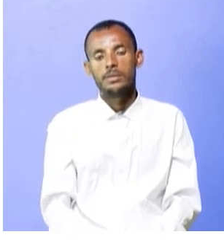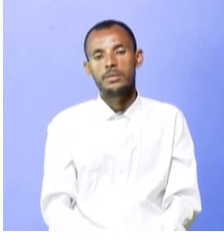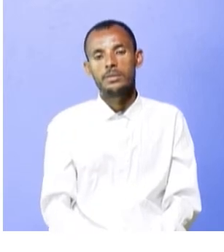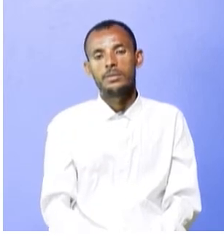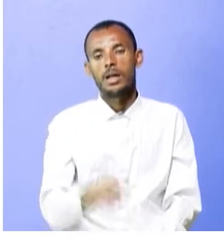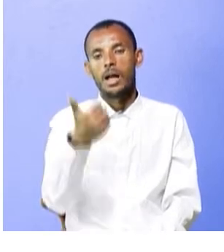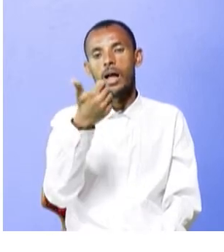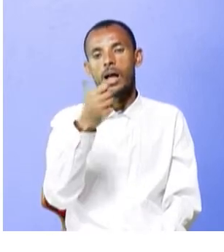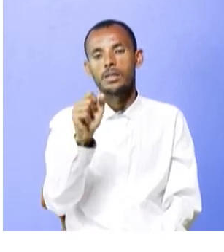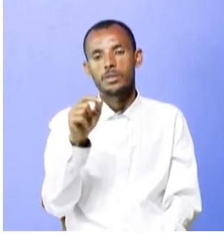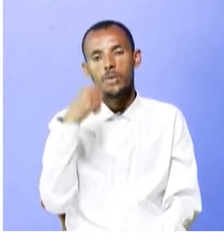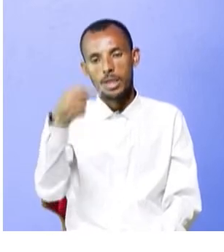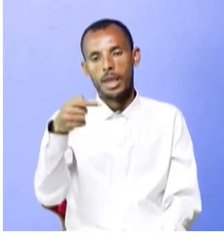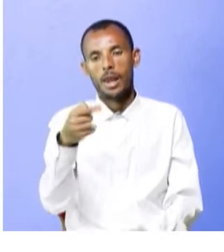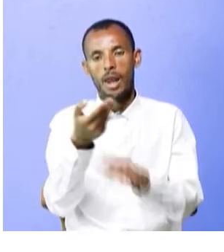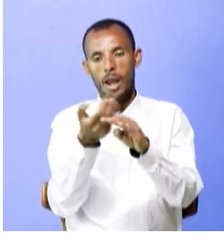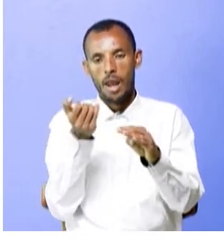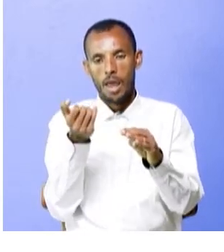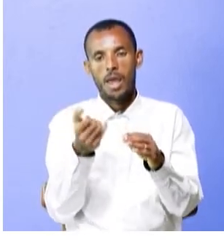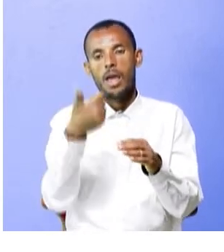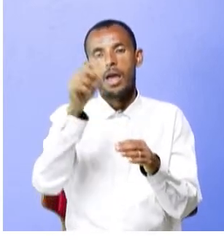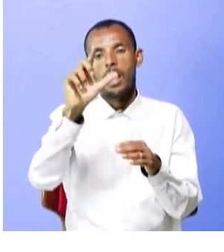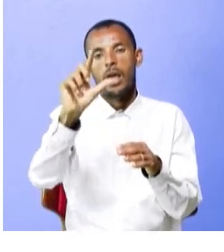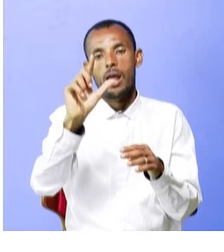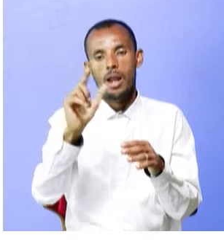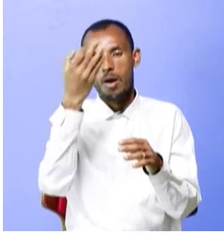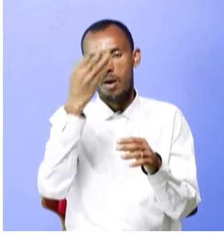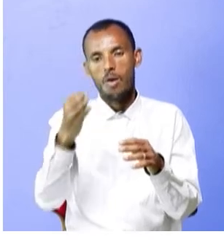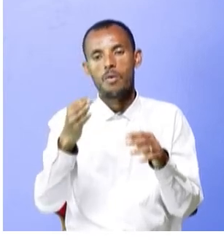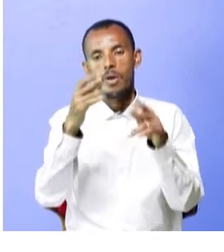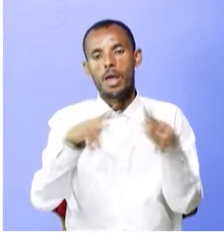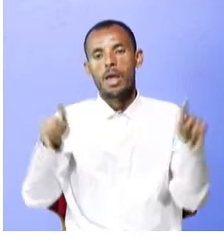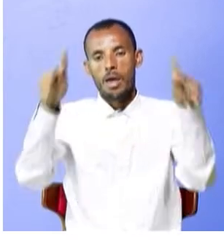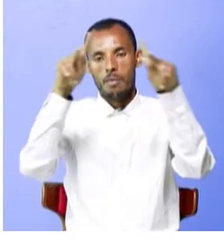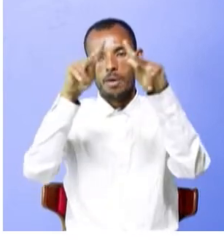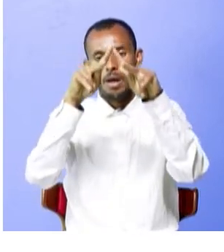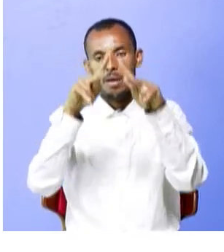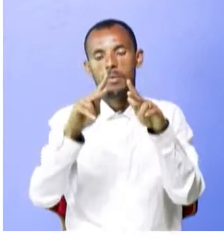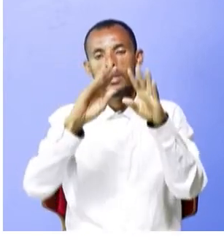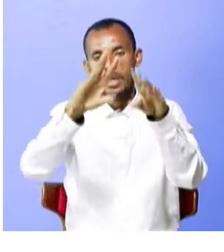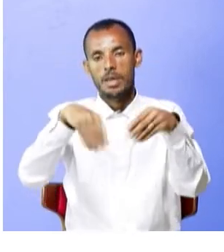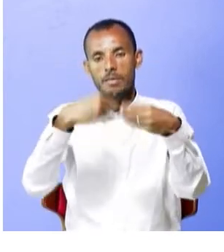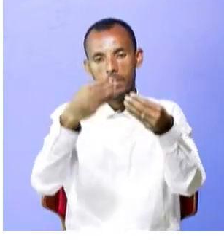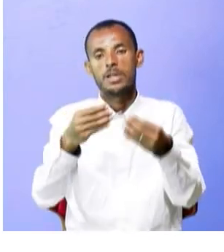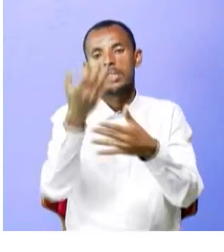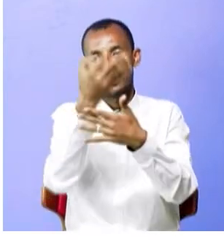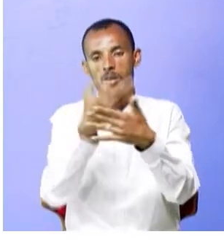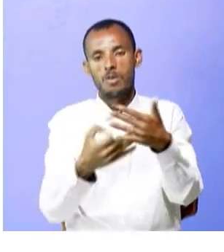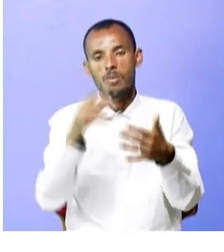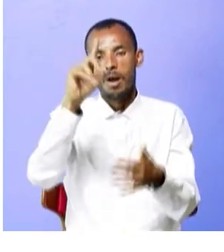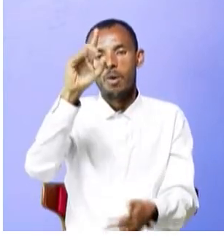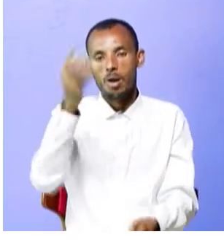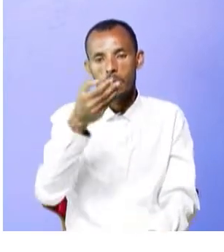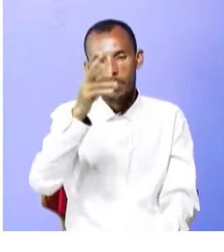as I have said earlier, the lateral surface area of a pyramid is given by the formula half